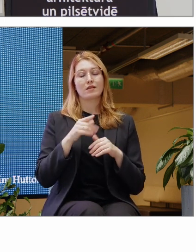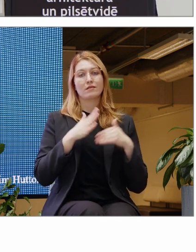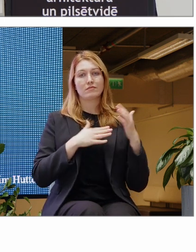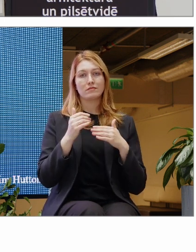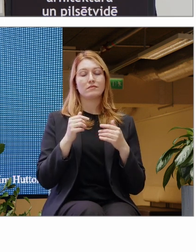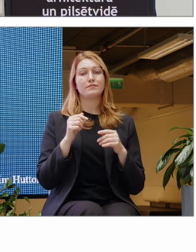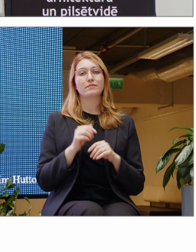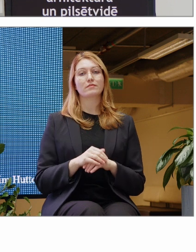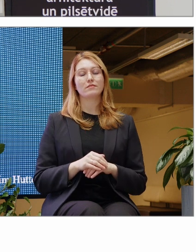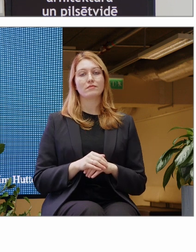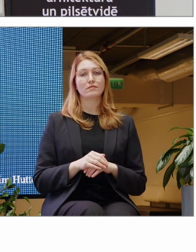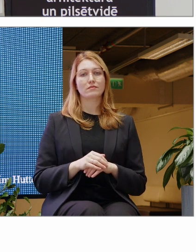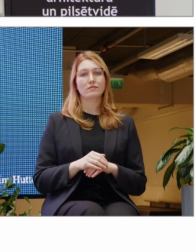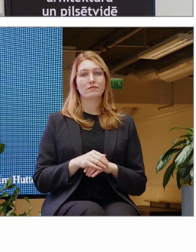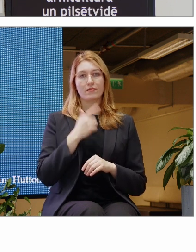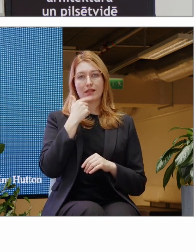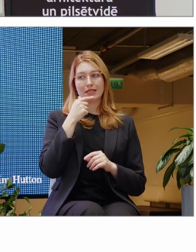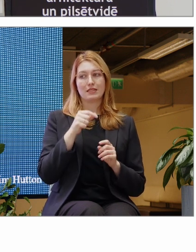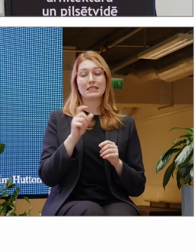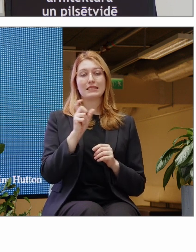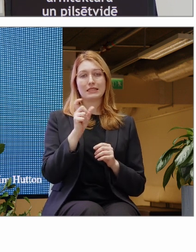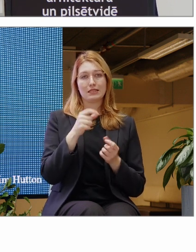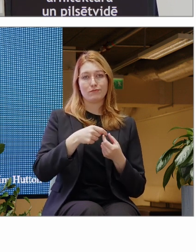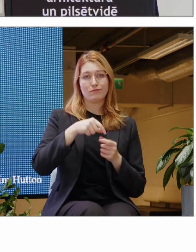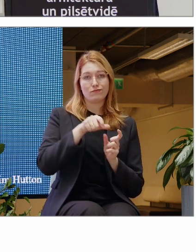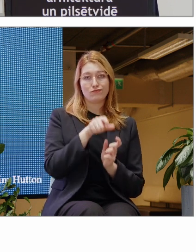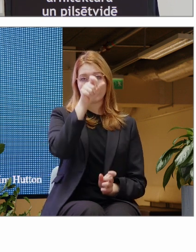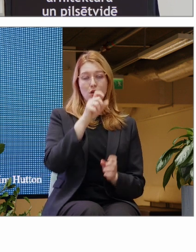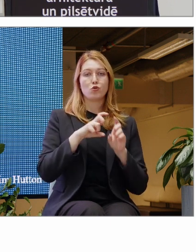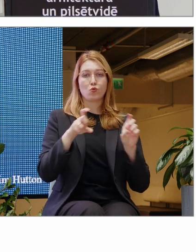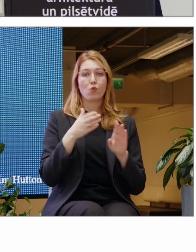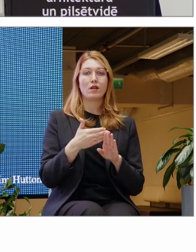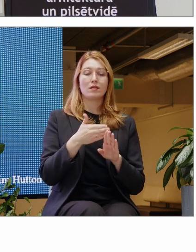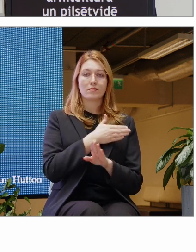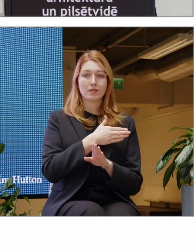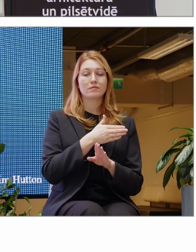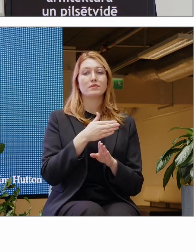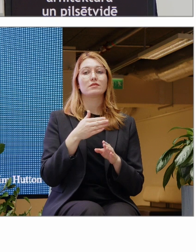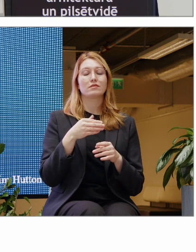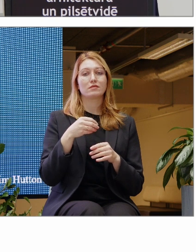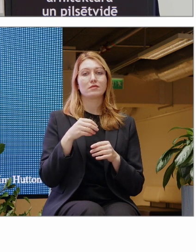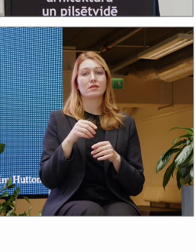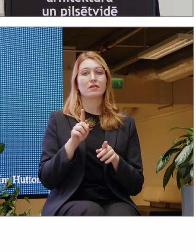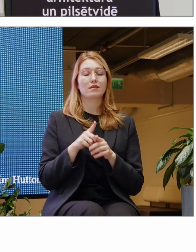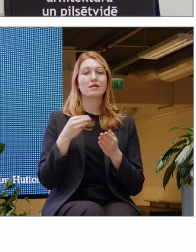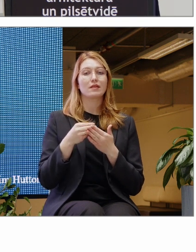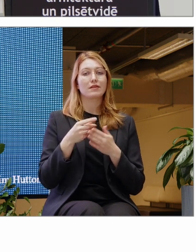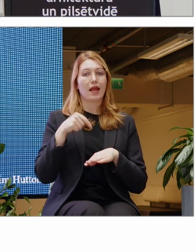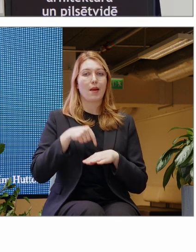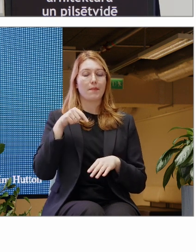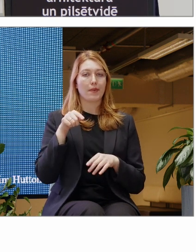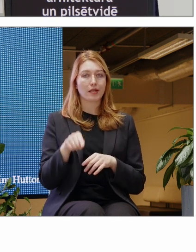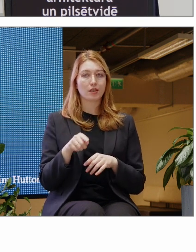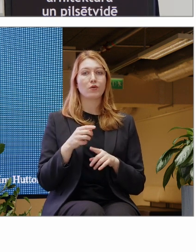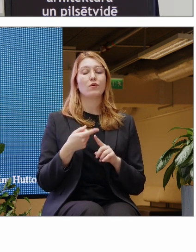some interviews. So the blue bars are the score before. I did a psychometric scale where I measured their empathy, then